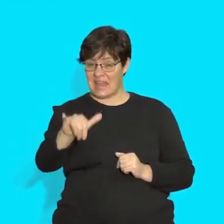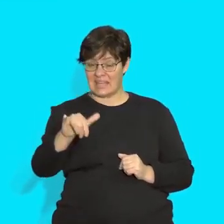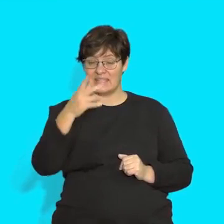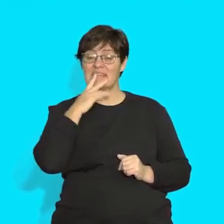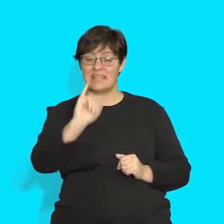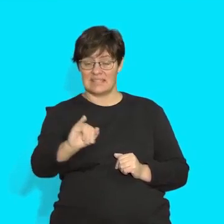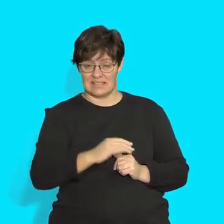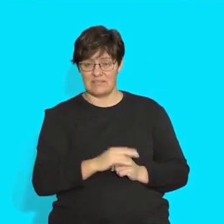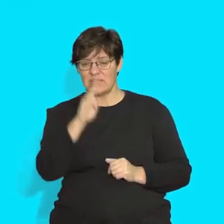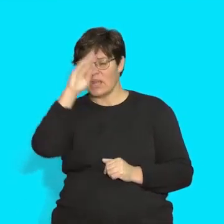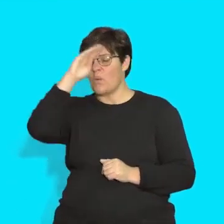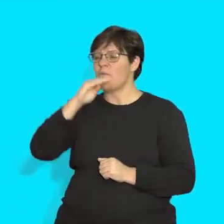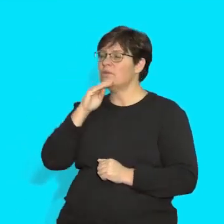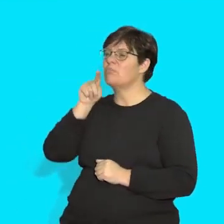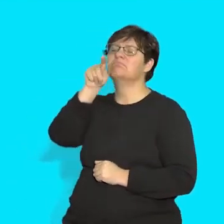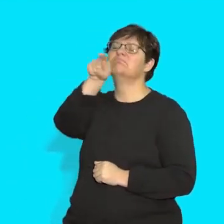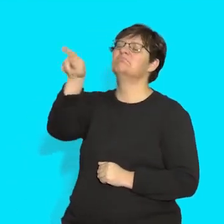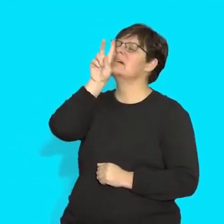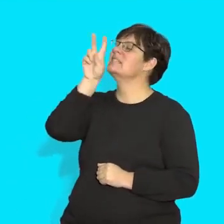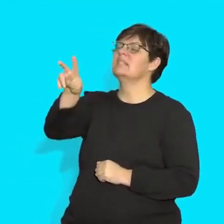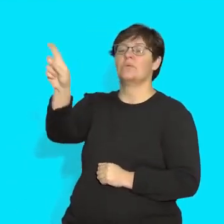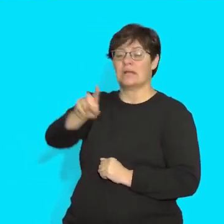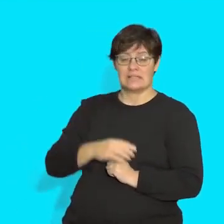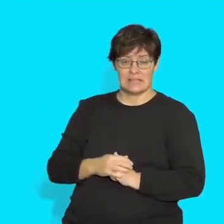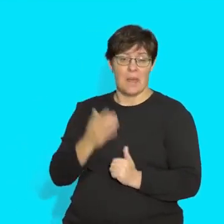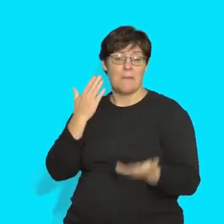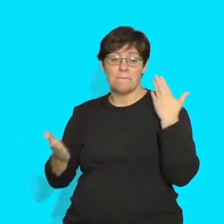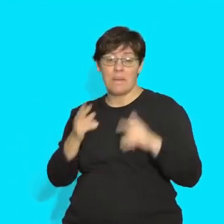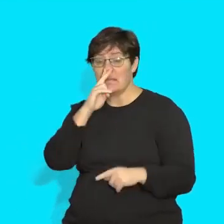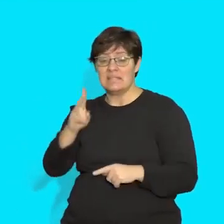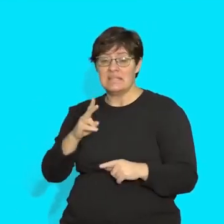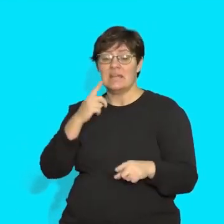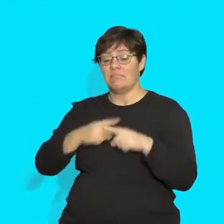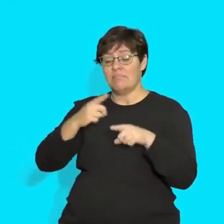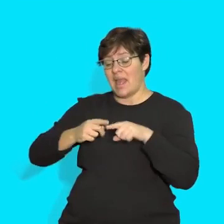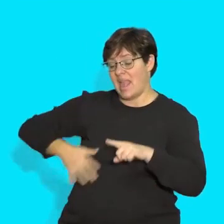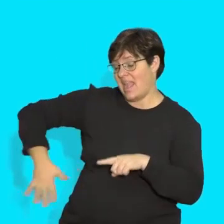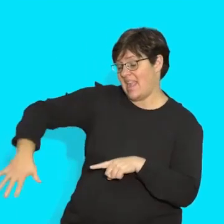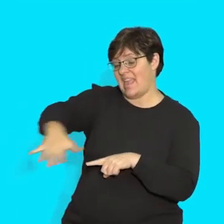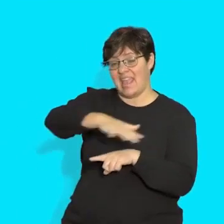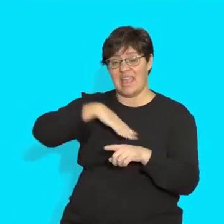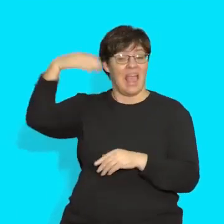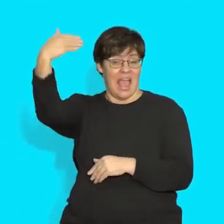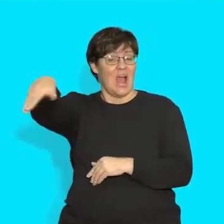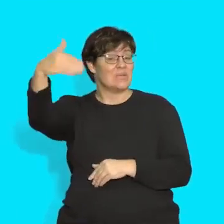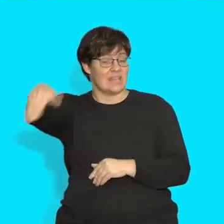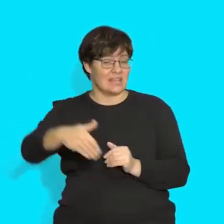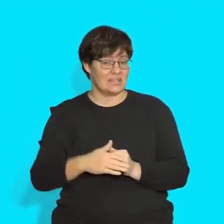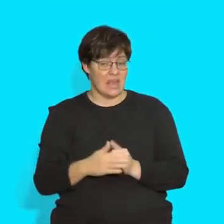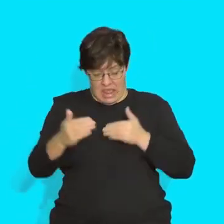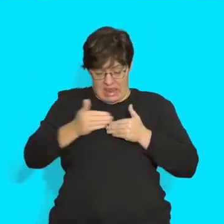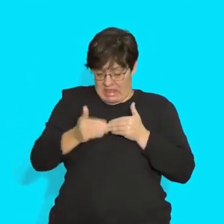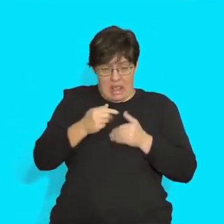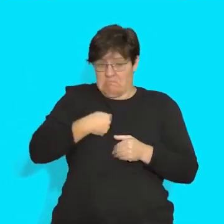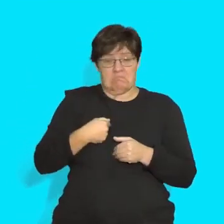Look out the window. What do you see? Maybe you see a playground. It's outside. It's